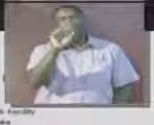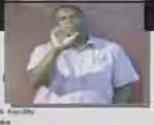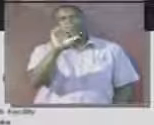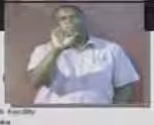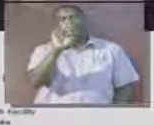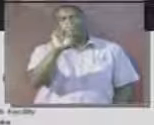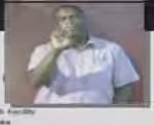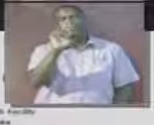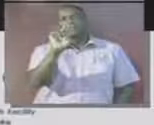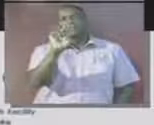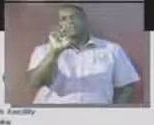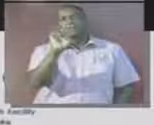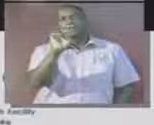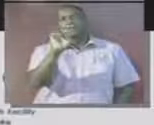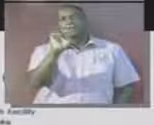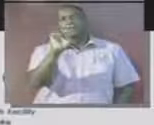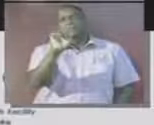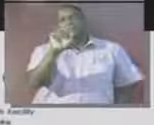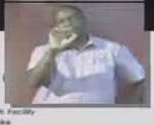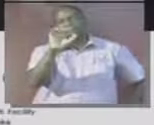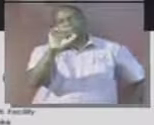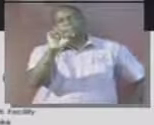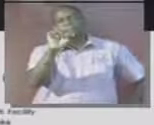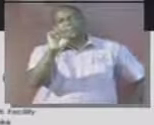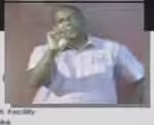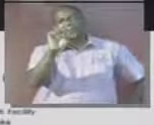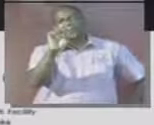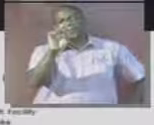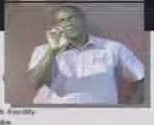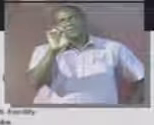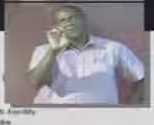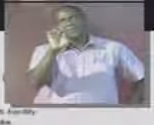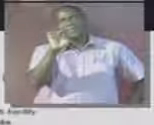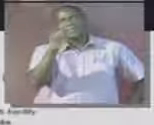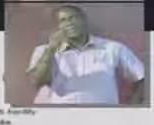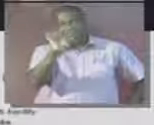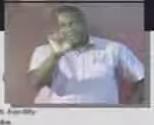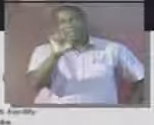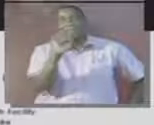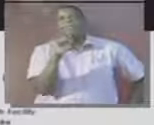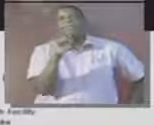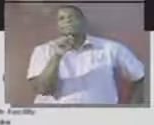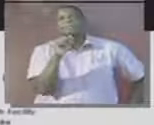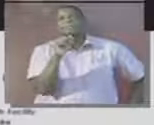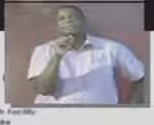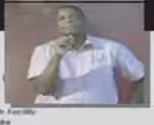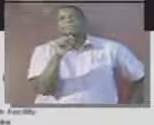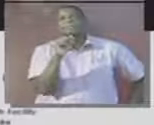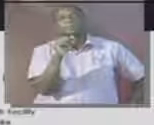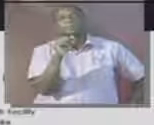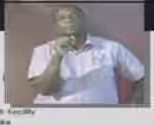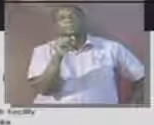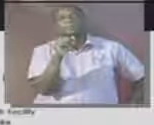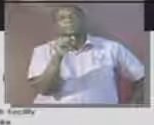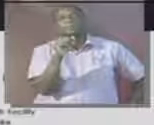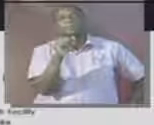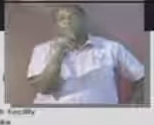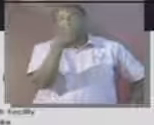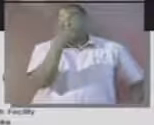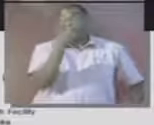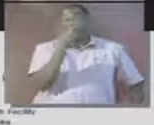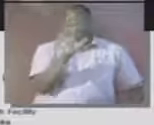most successful mass vaccination site, which got rave reviews, and they should get an Oscar and an Emmy and